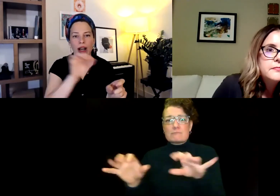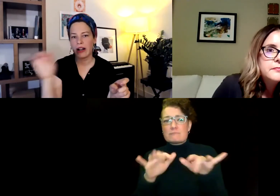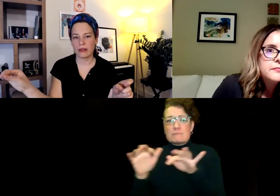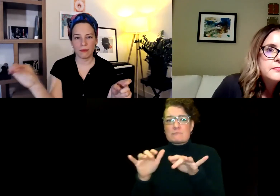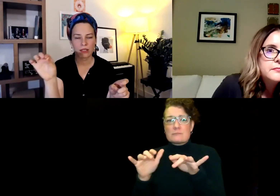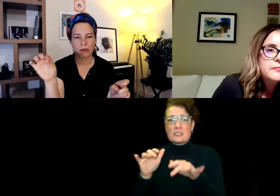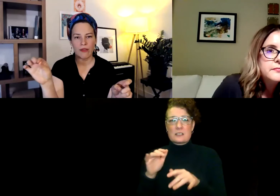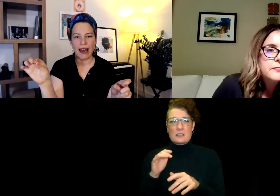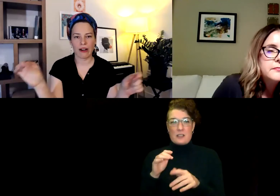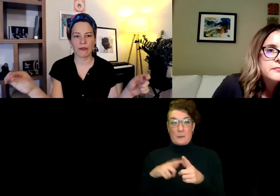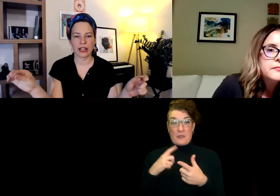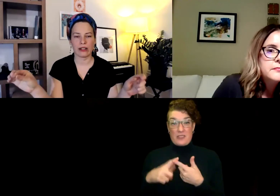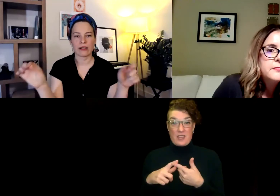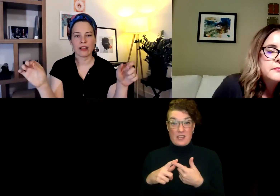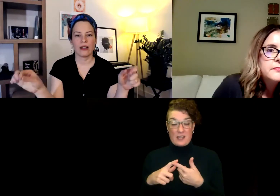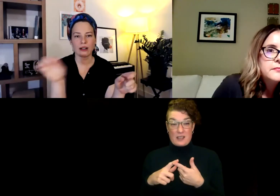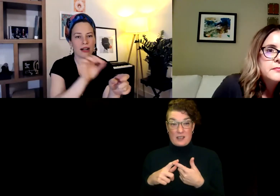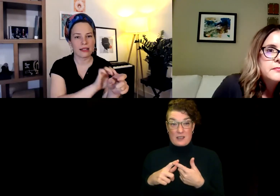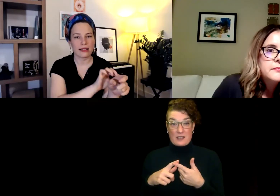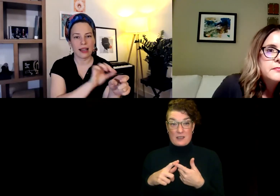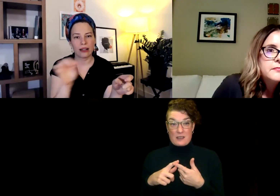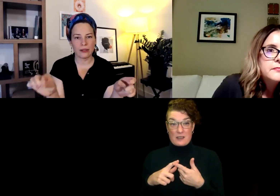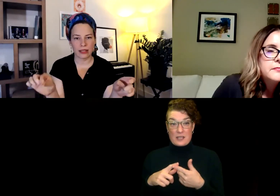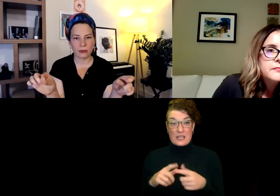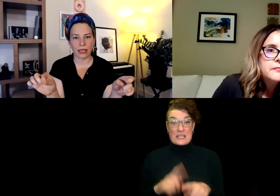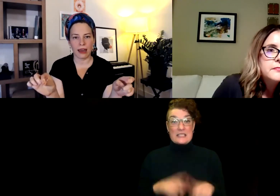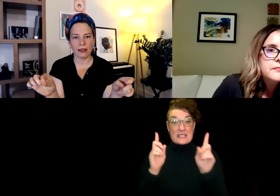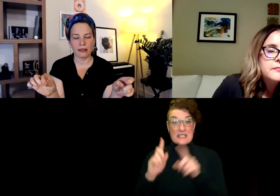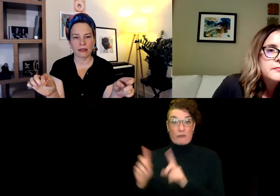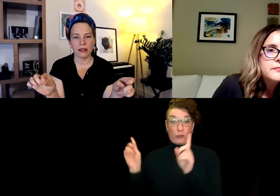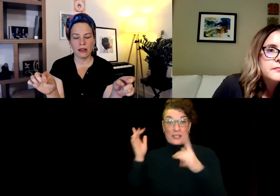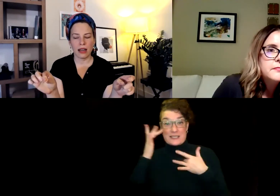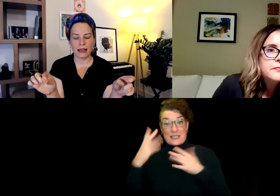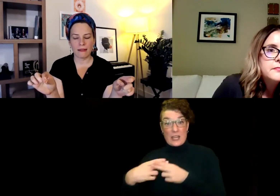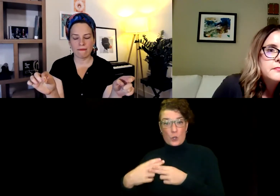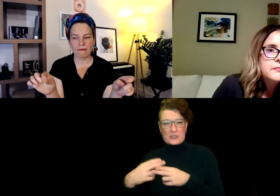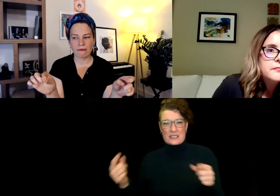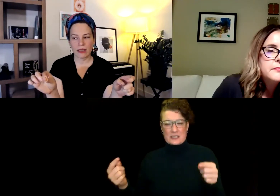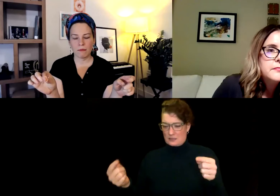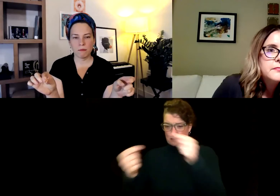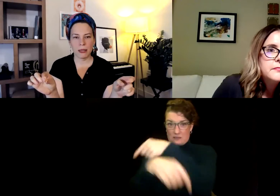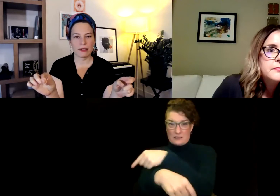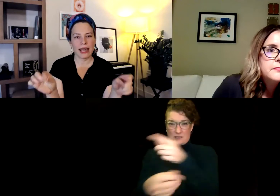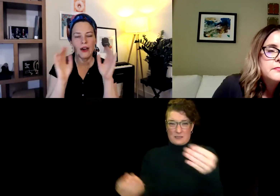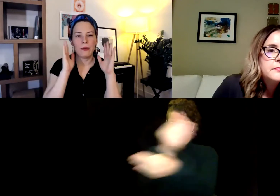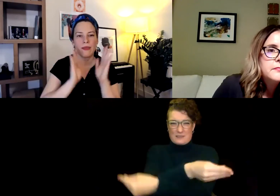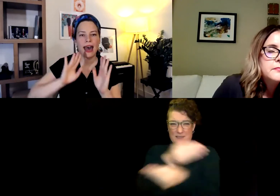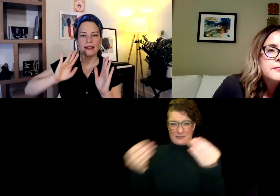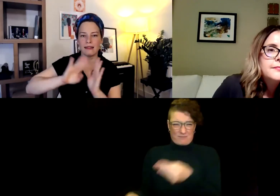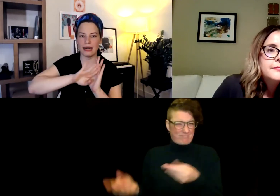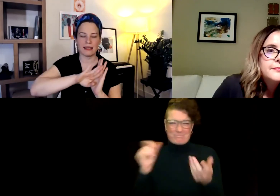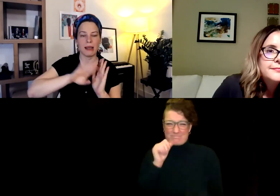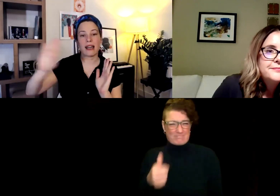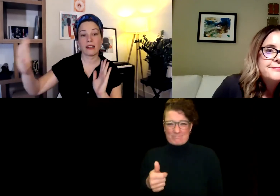very hard to sort of have conversations across diagnosis because people say, oh, well,